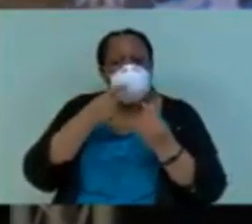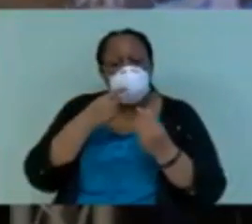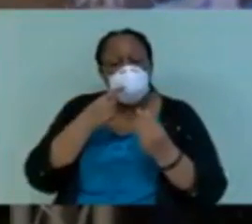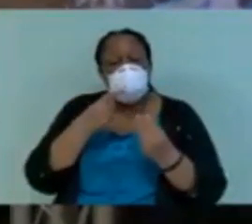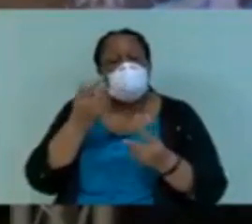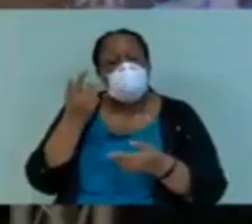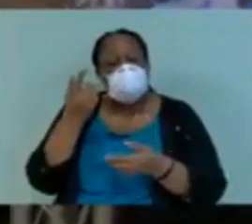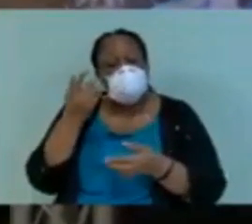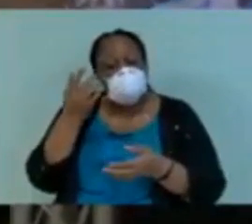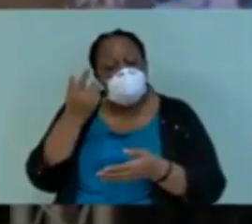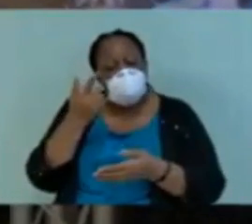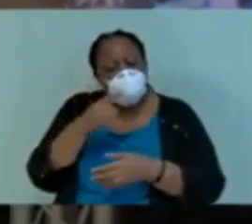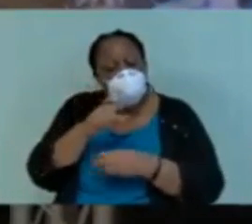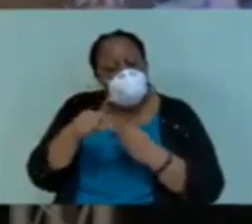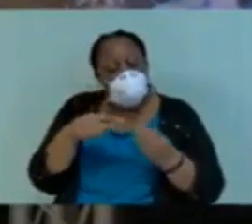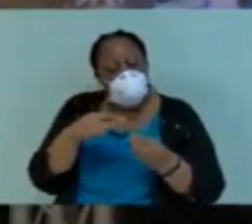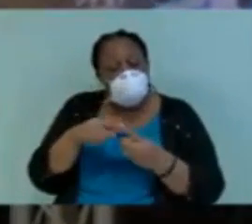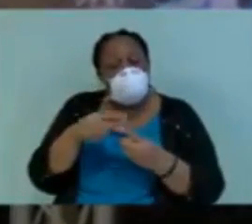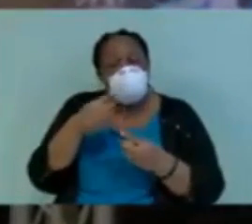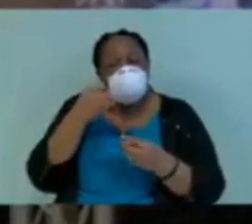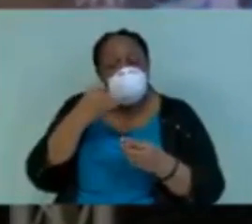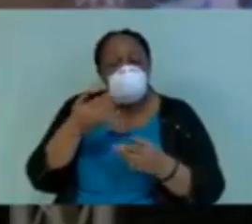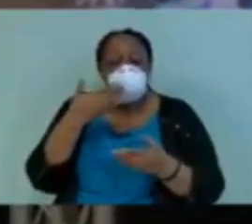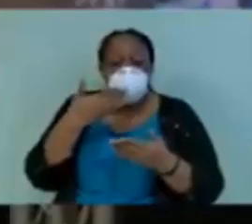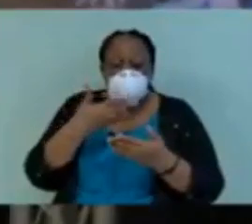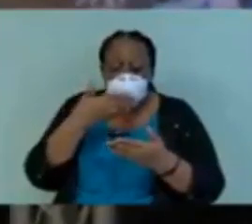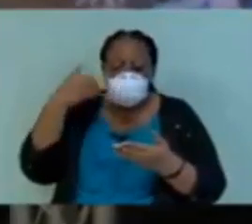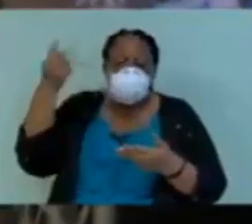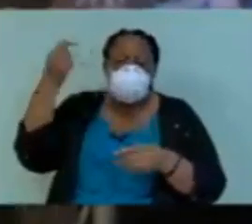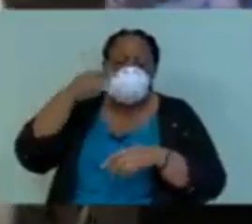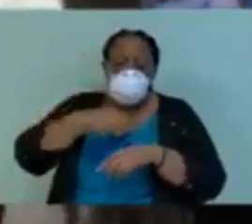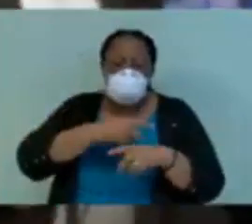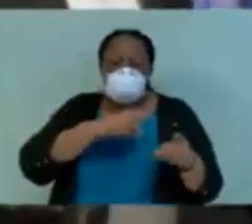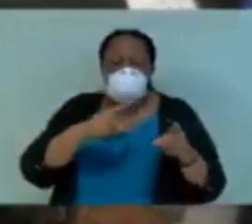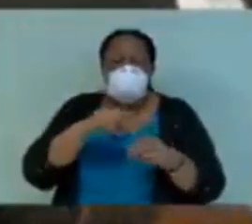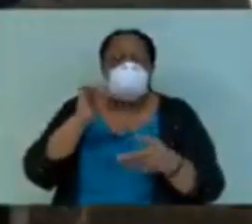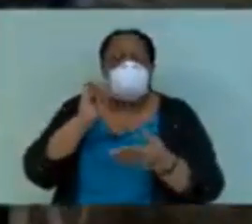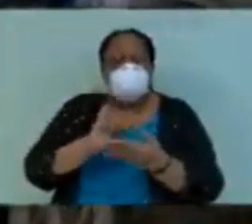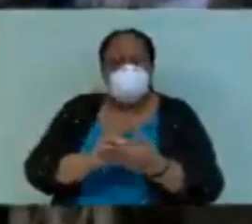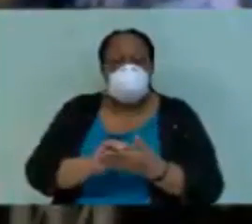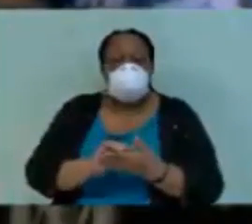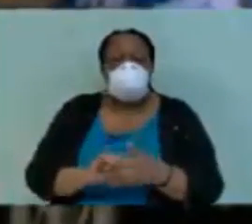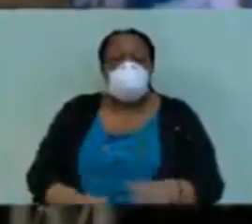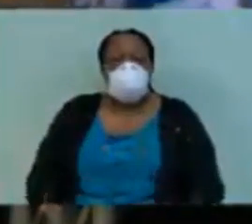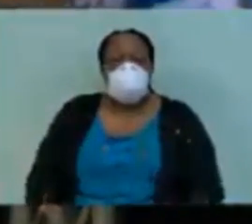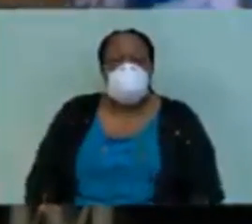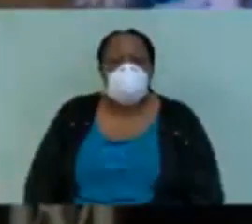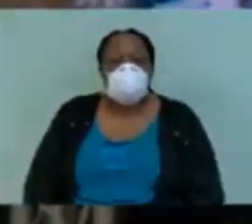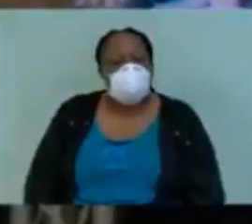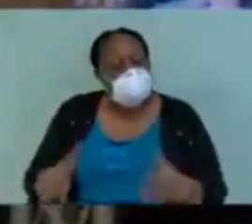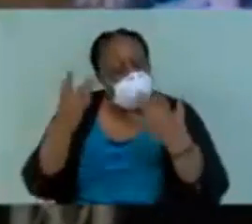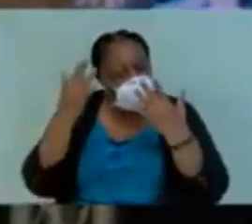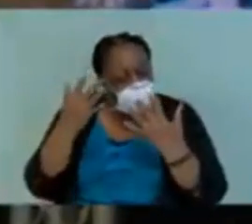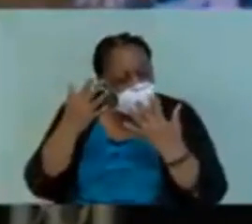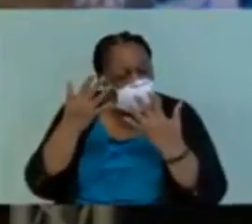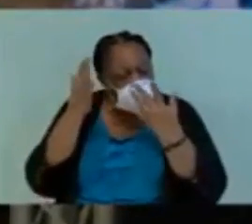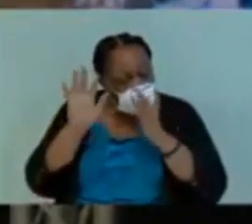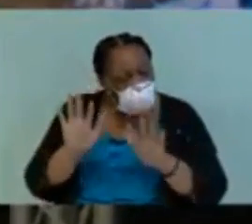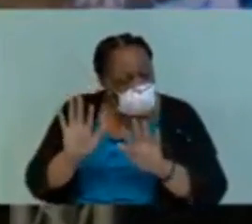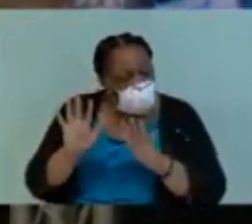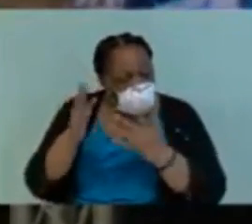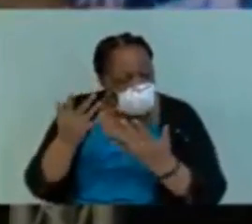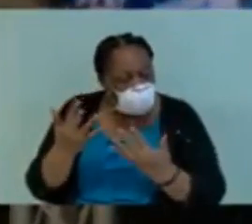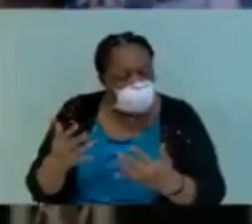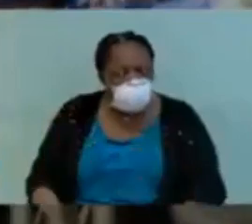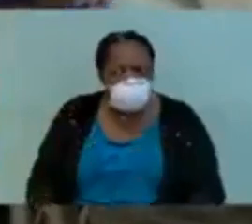way to get back to some level of normalcy. And hopefully that will happen soon, but we do not know. And